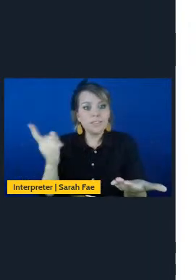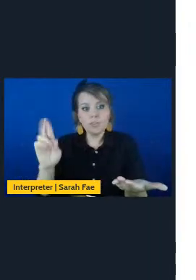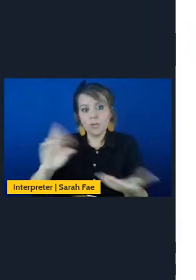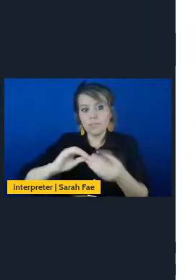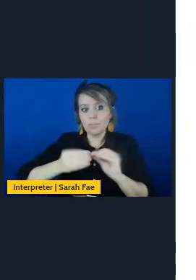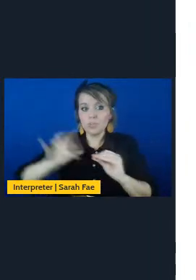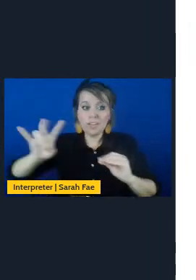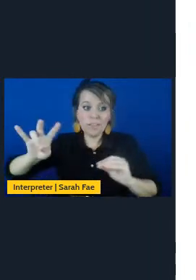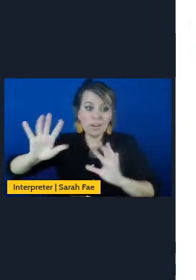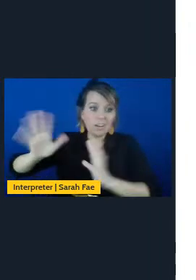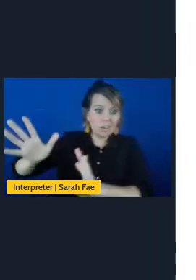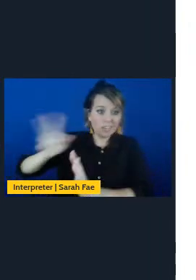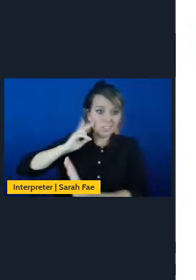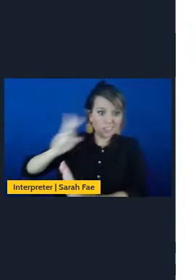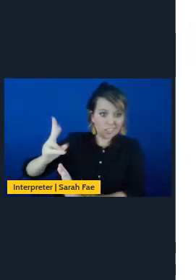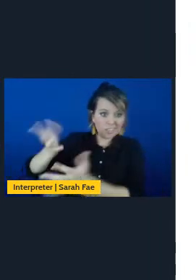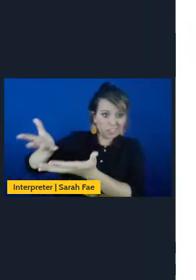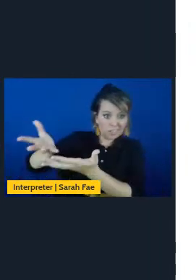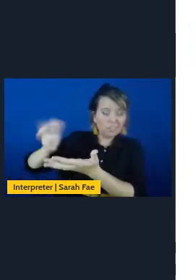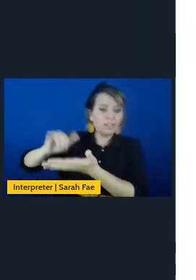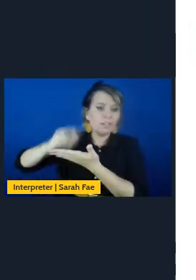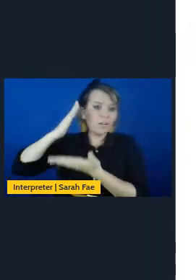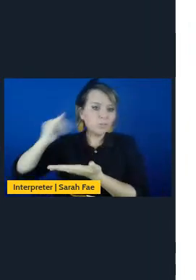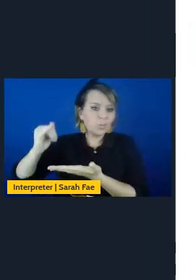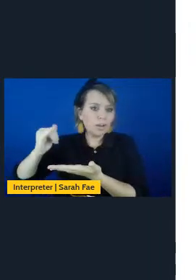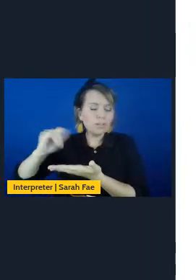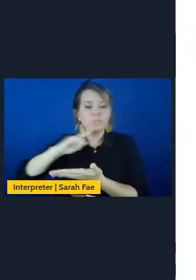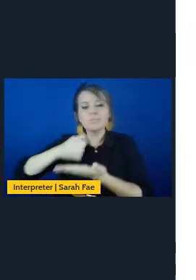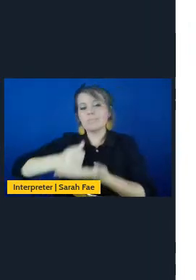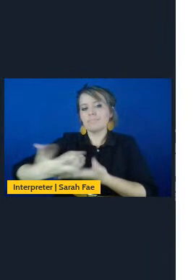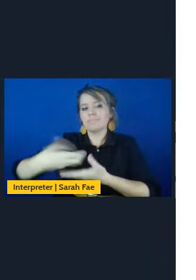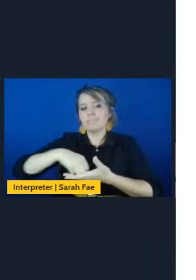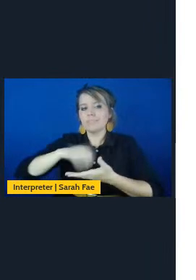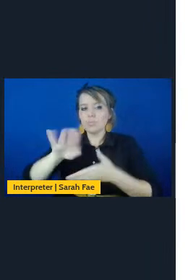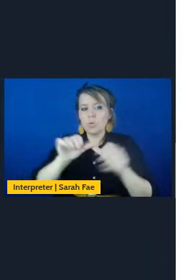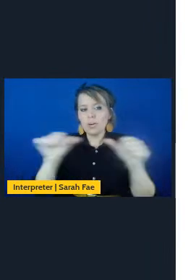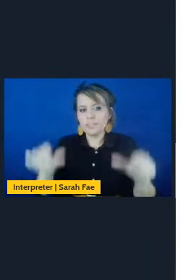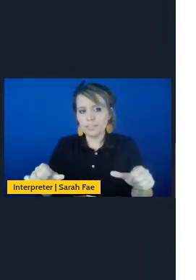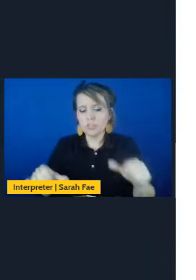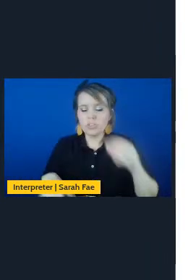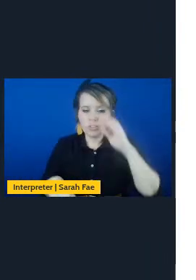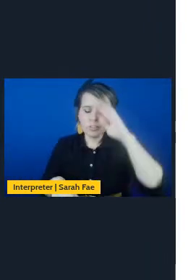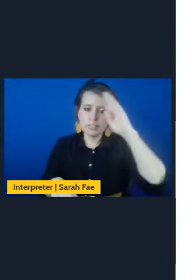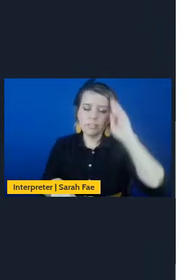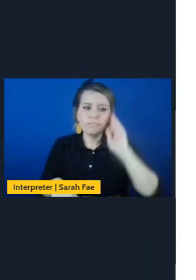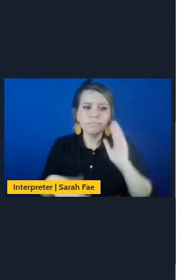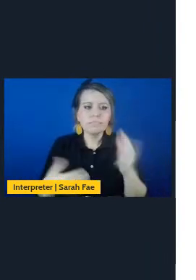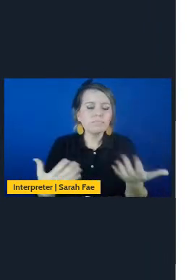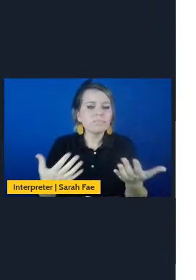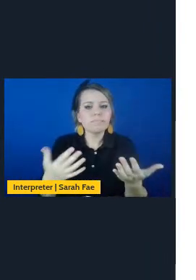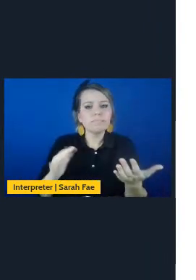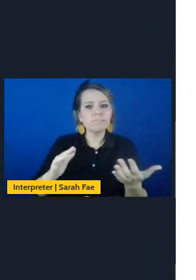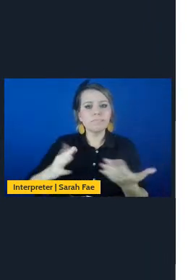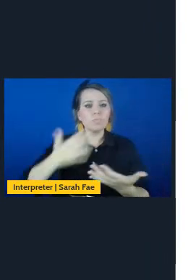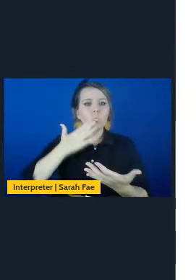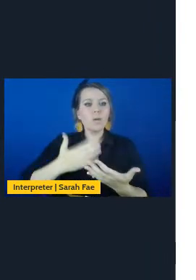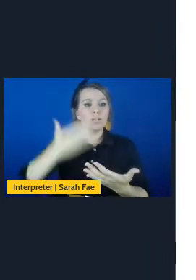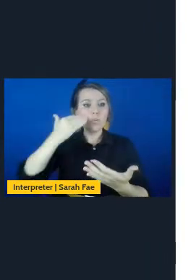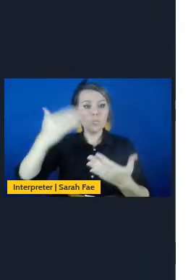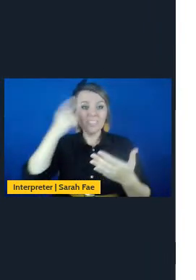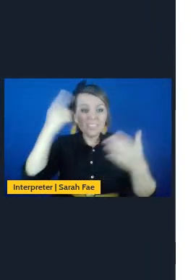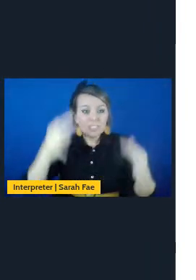why. So it really helps you to evolve your architecture from well-known decision points that are